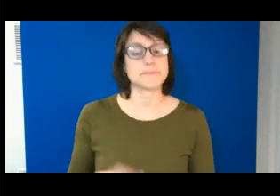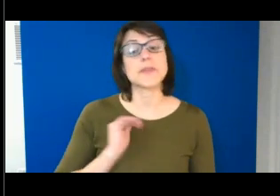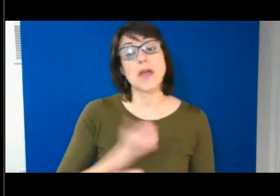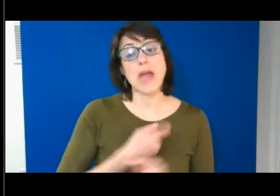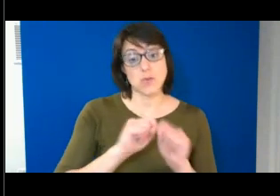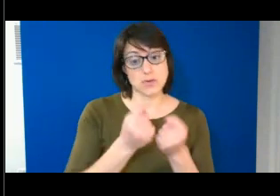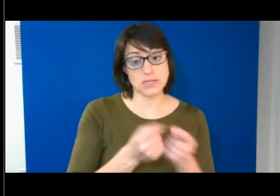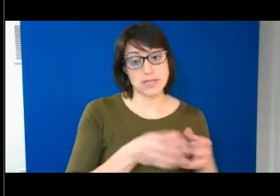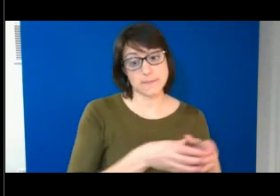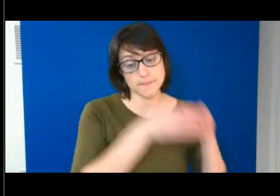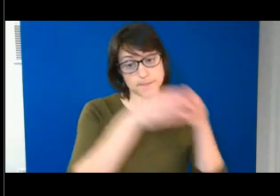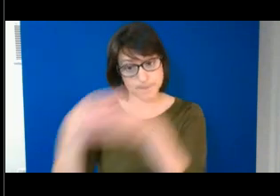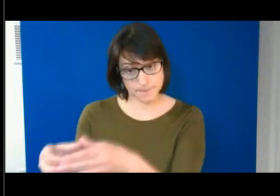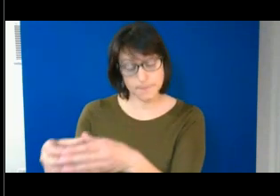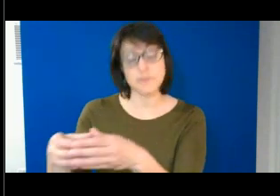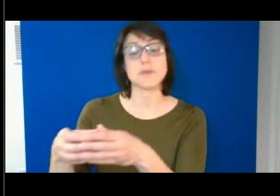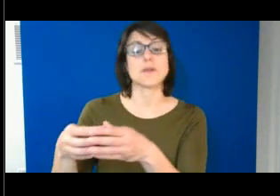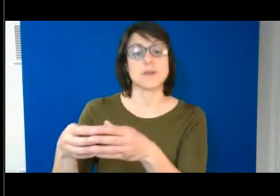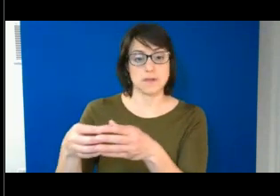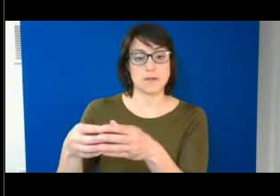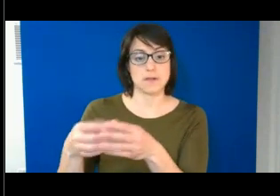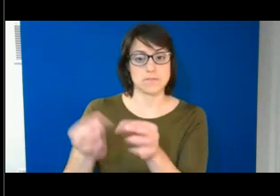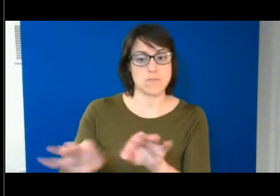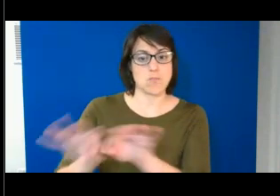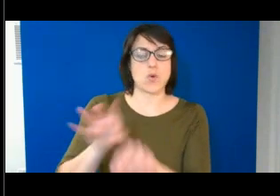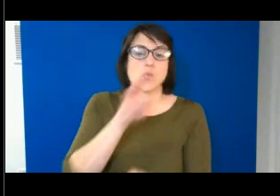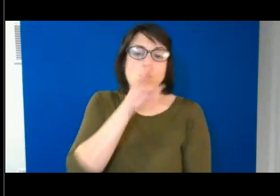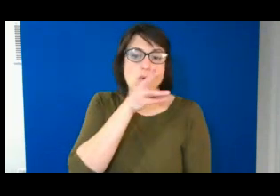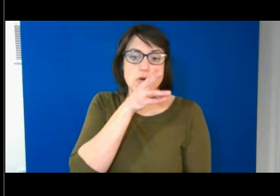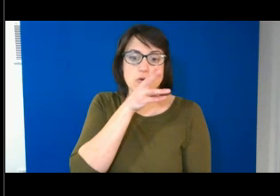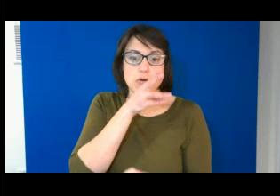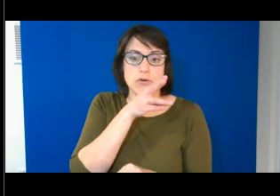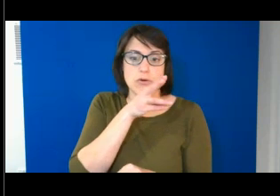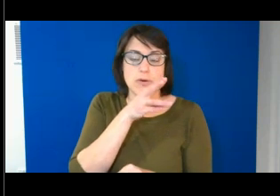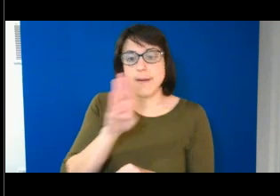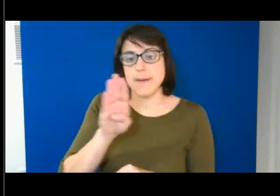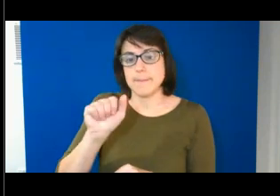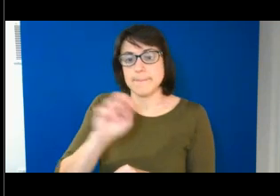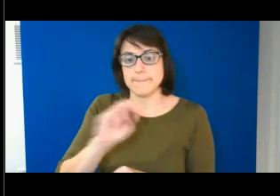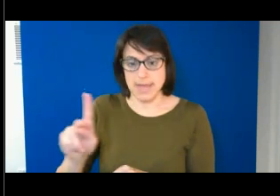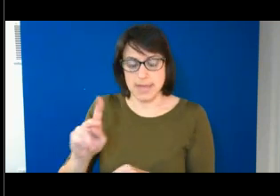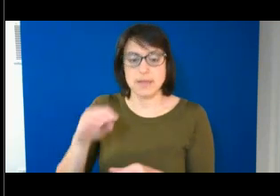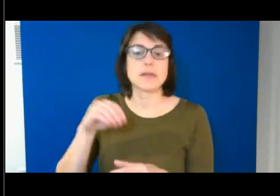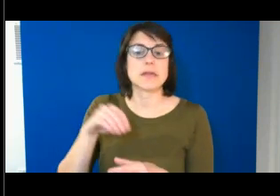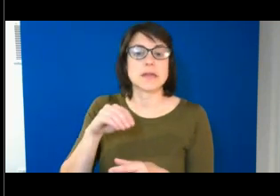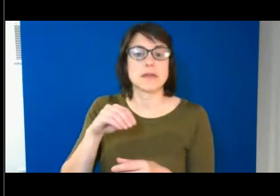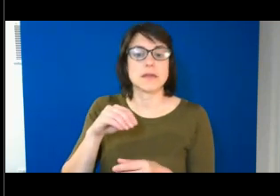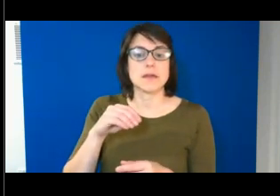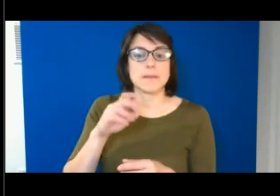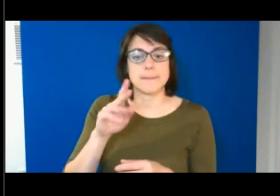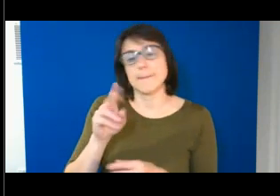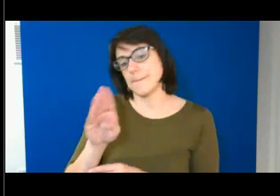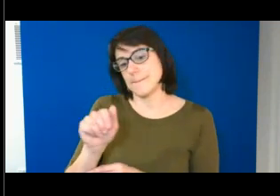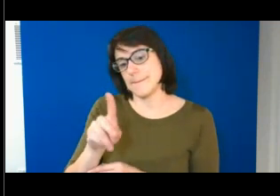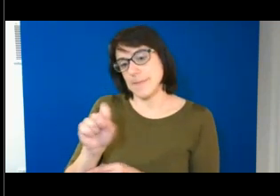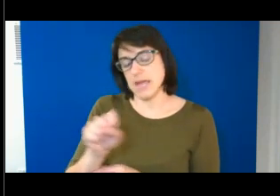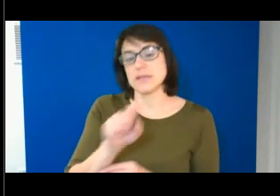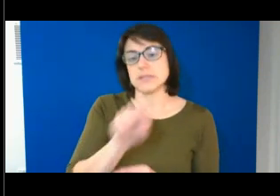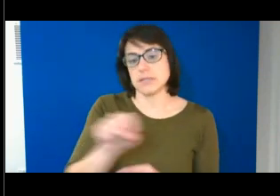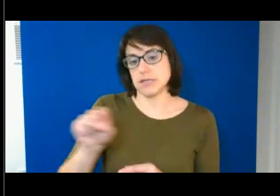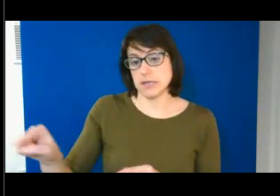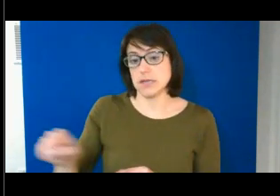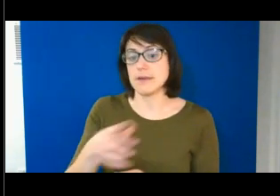to a dominant water banks in agriculturally dominant areas. And what we saw was that 81% of